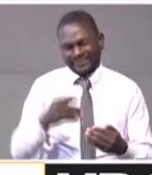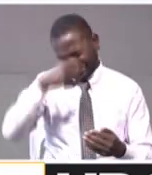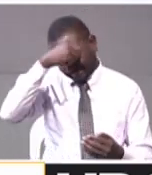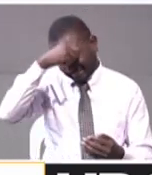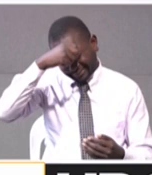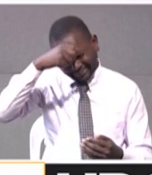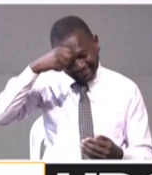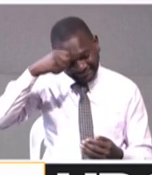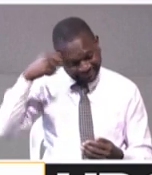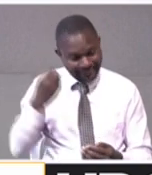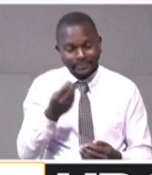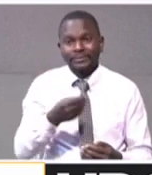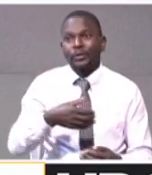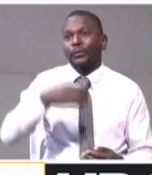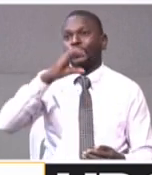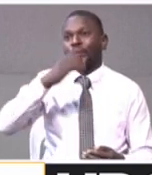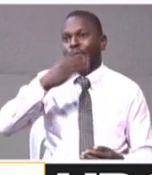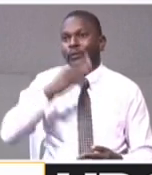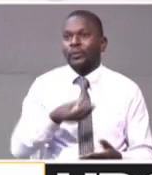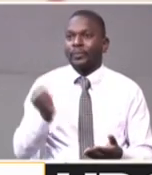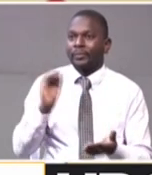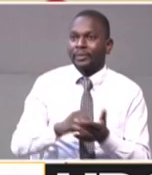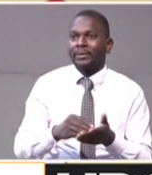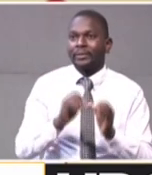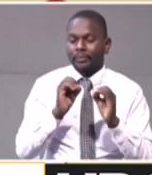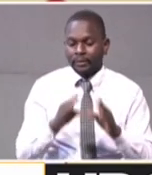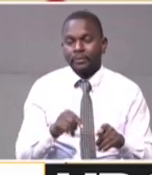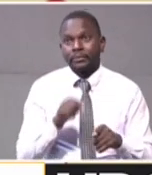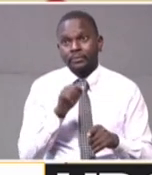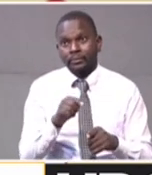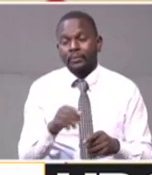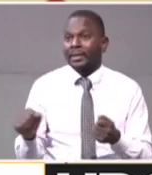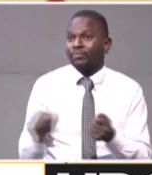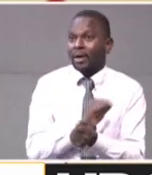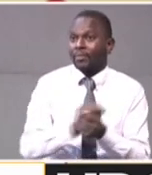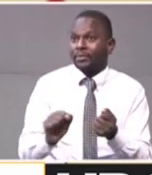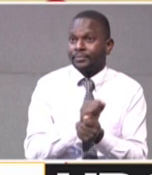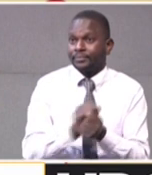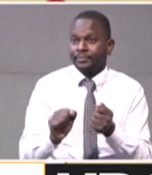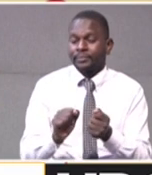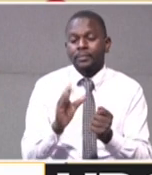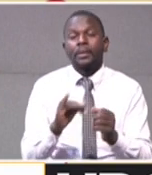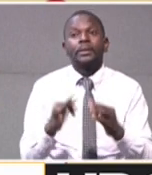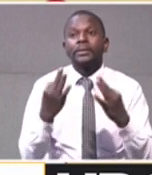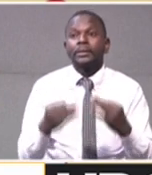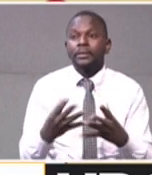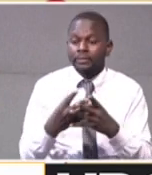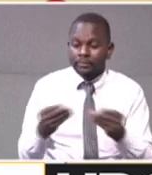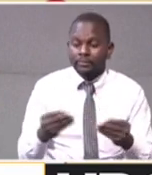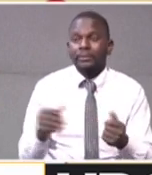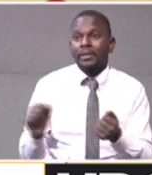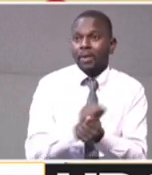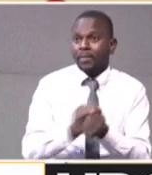sweating, and they are not being replaced. I hear that that's what damaging is. Is there anything else that